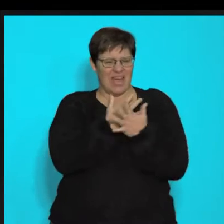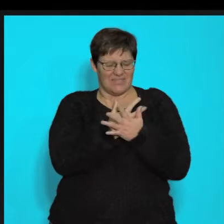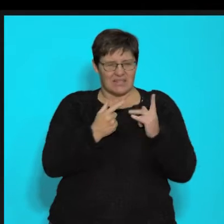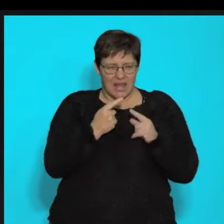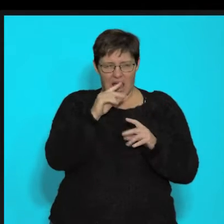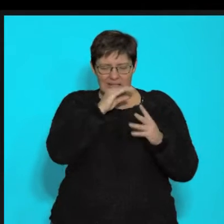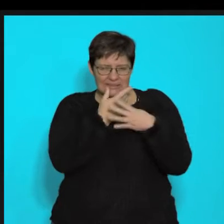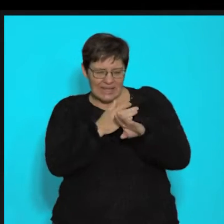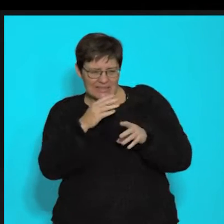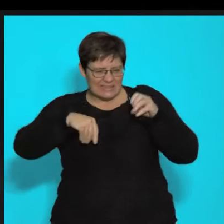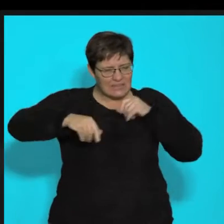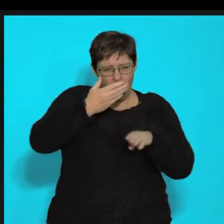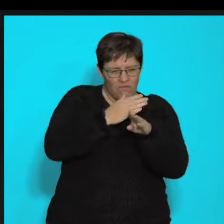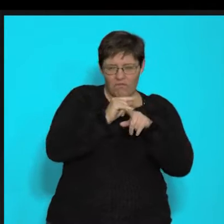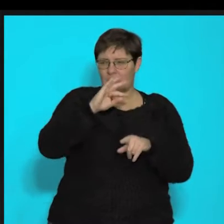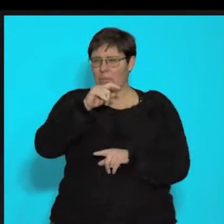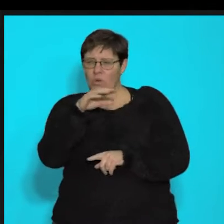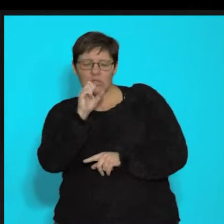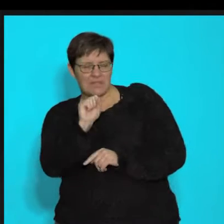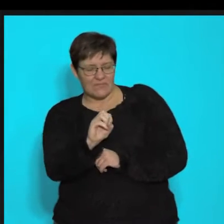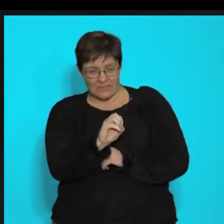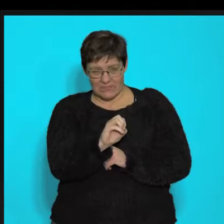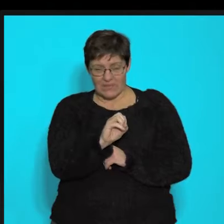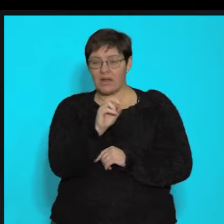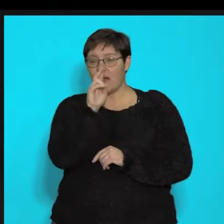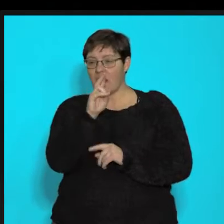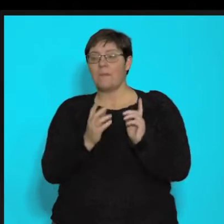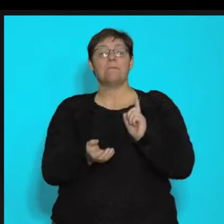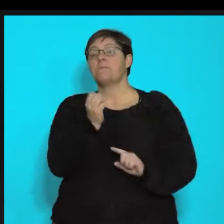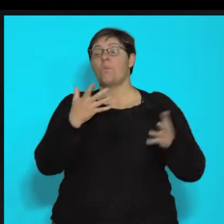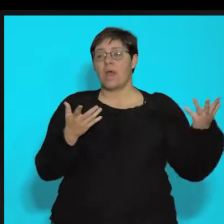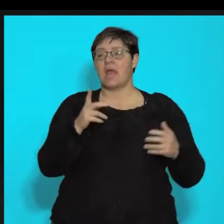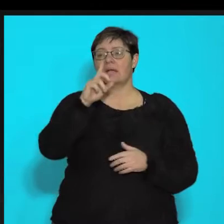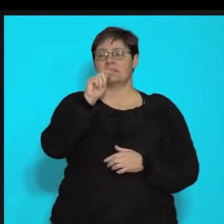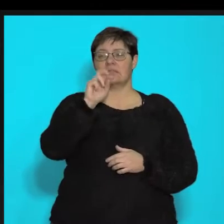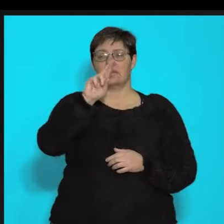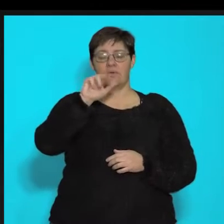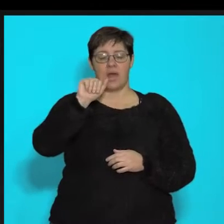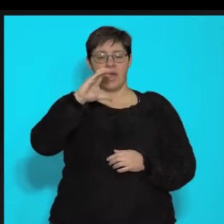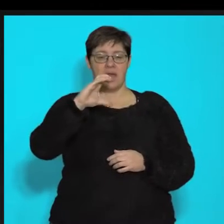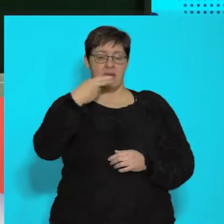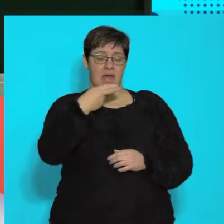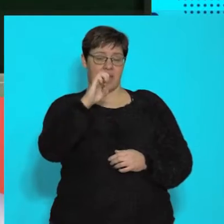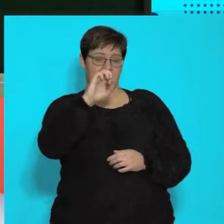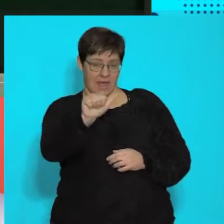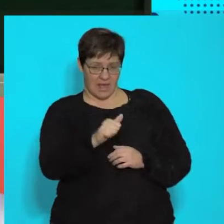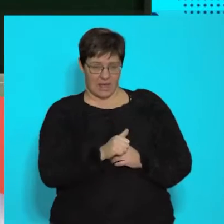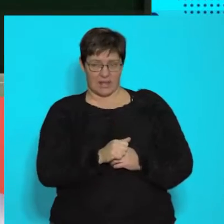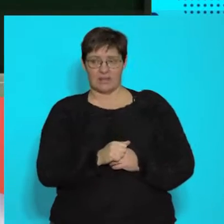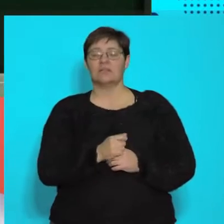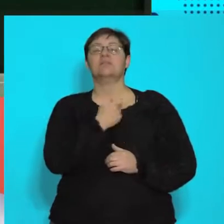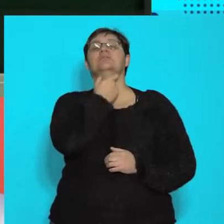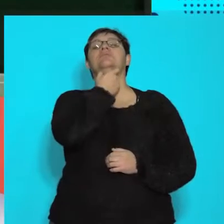fast. They're getting all the dust out, nice mucus. These are found in the trachea. Now, the trachea is